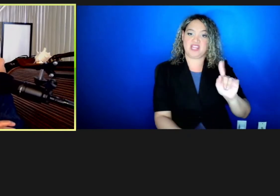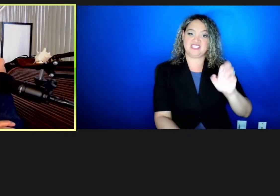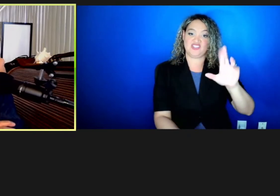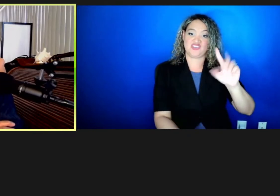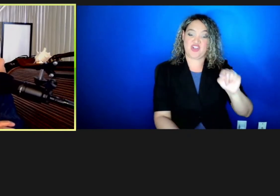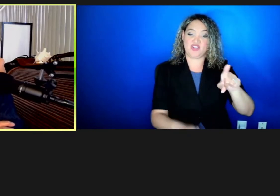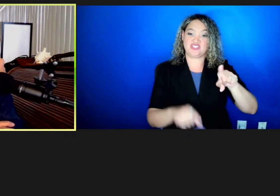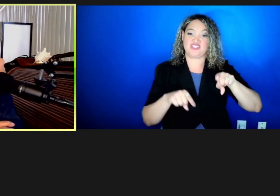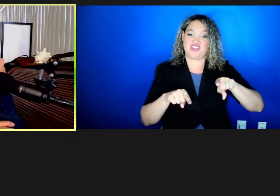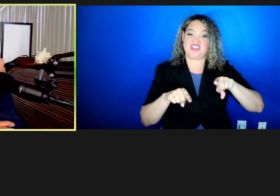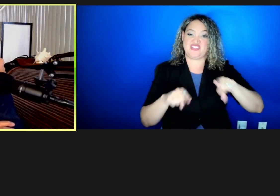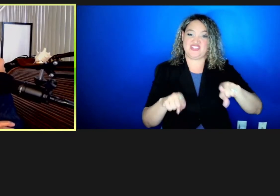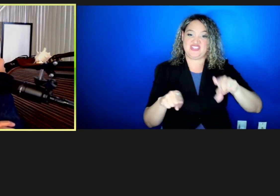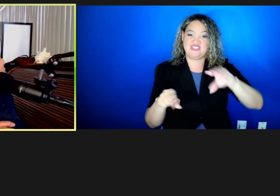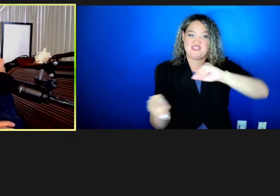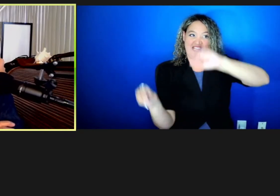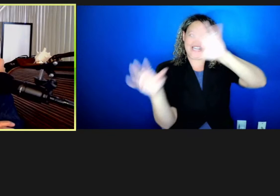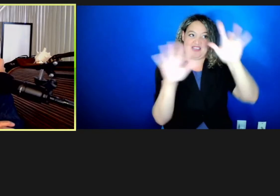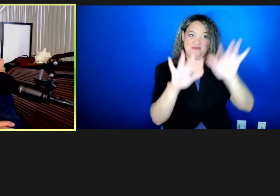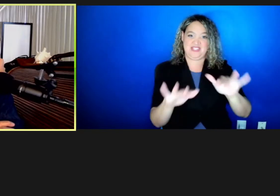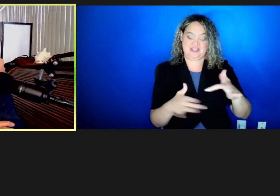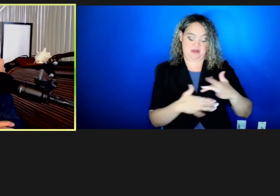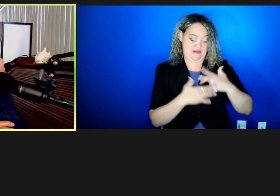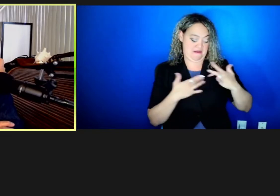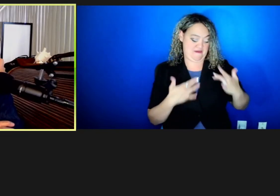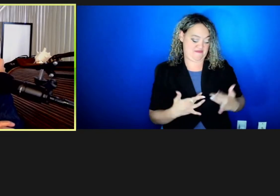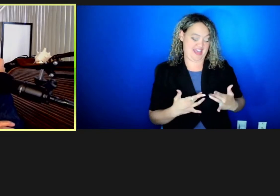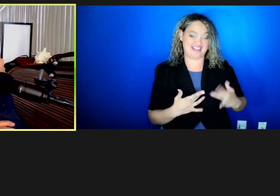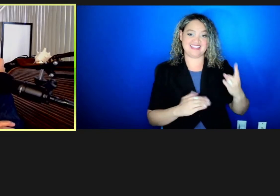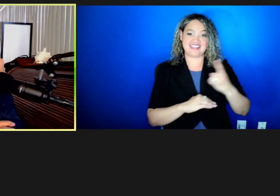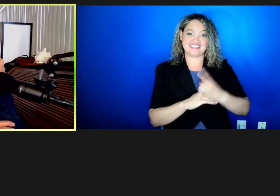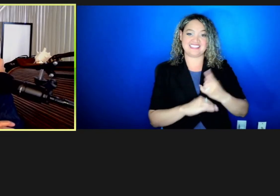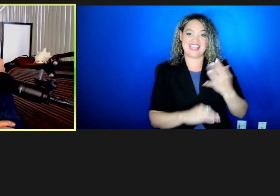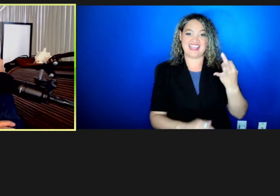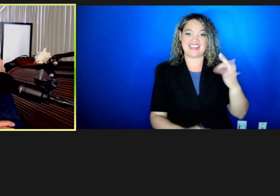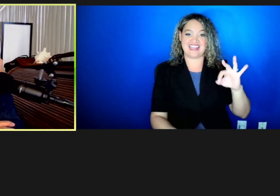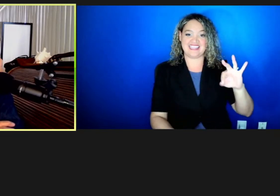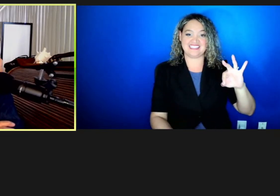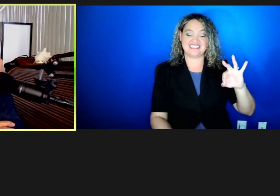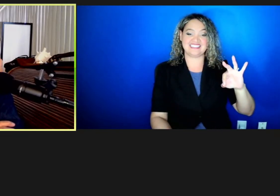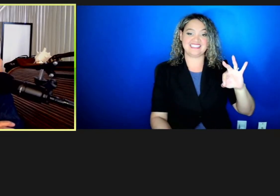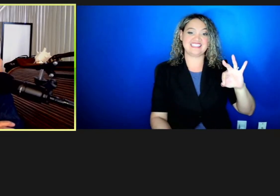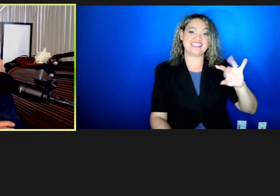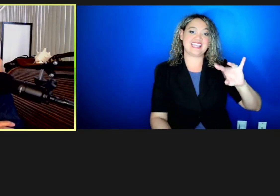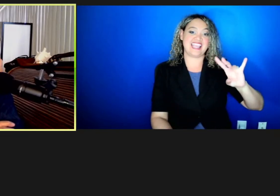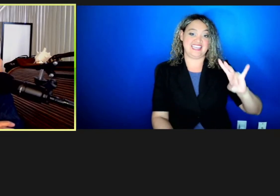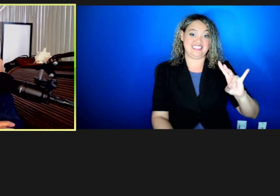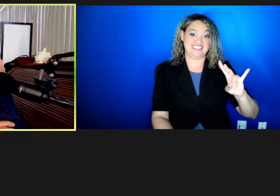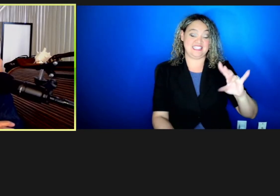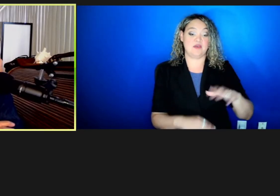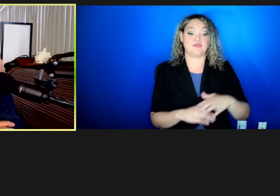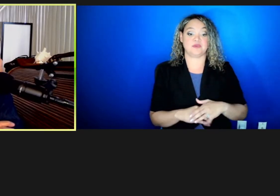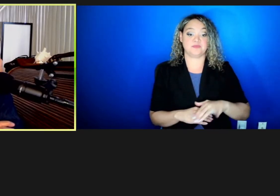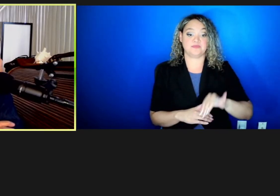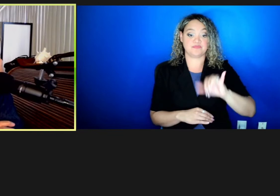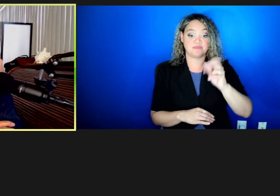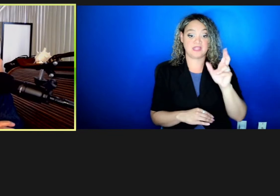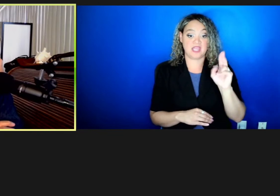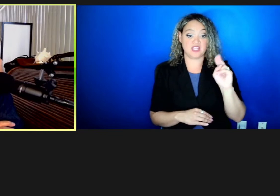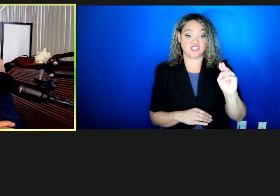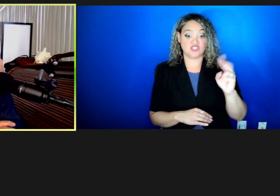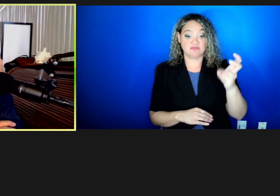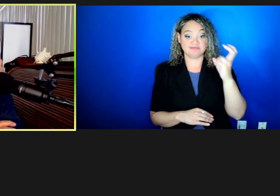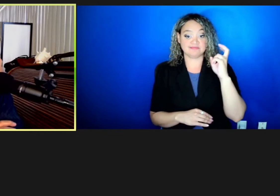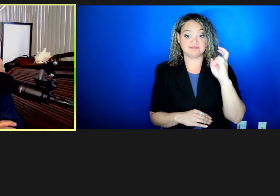on Valentine's Day, 1987. Jean was transported by local paramedics, and